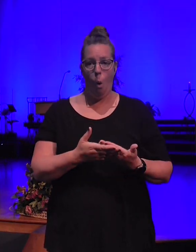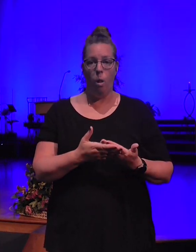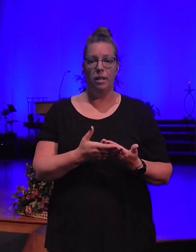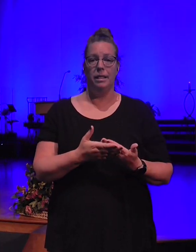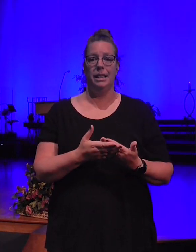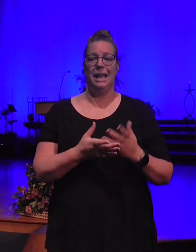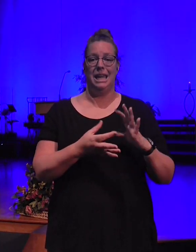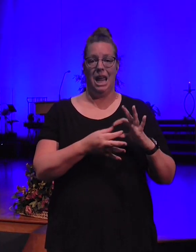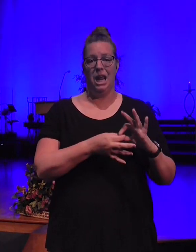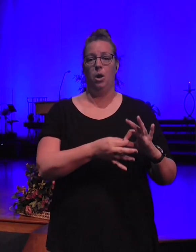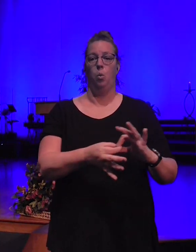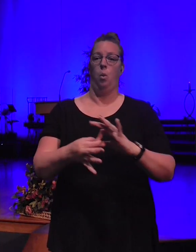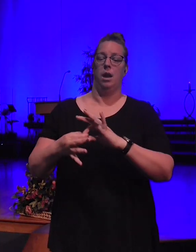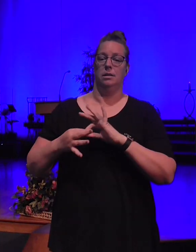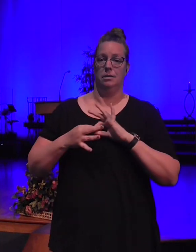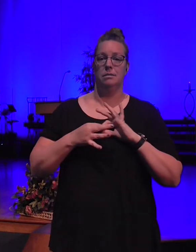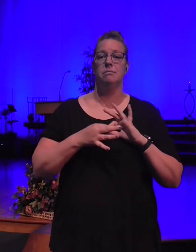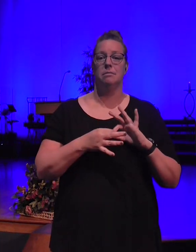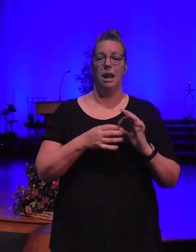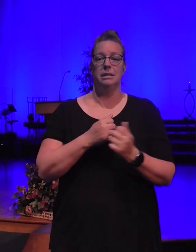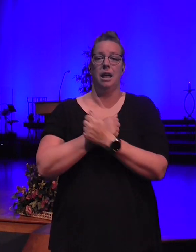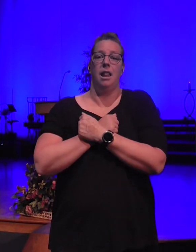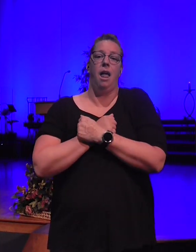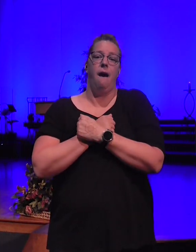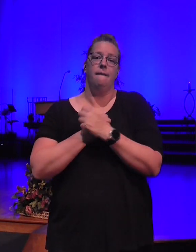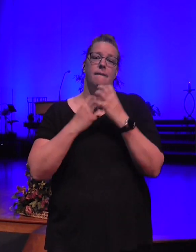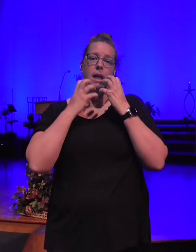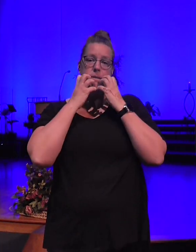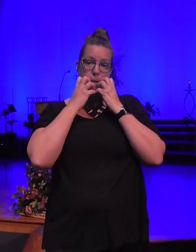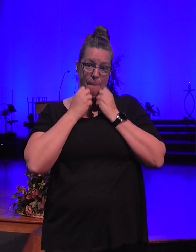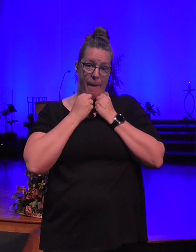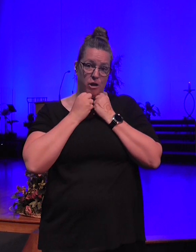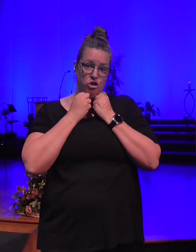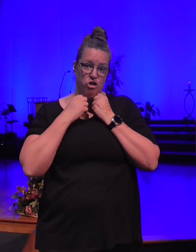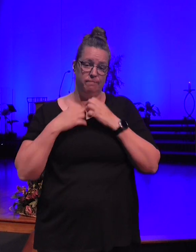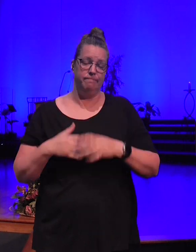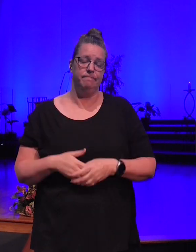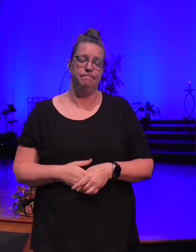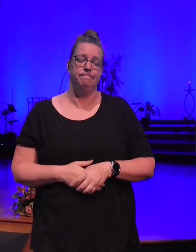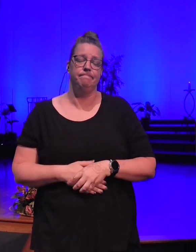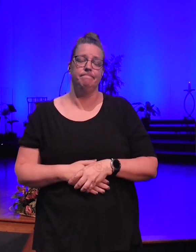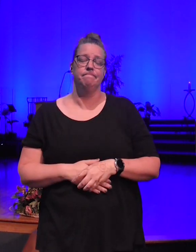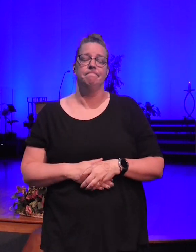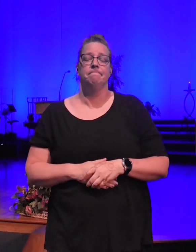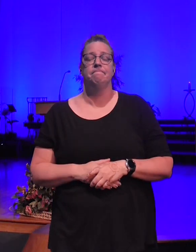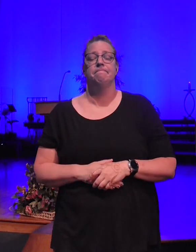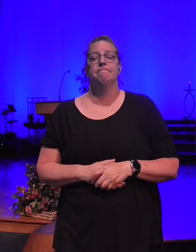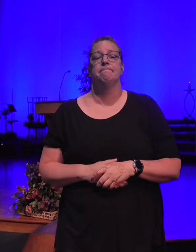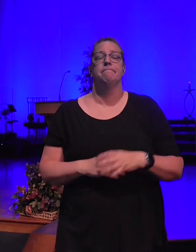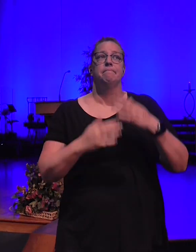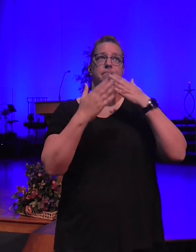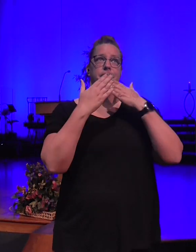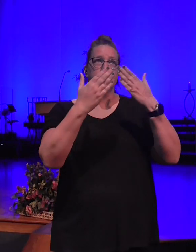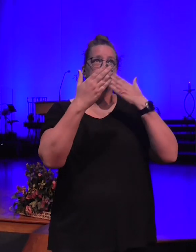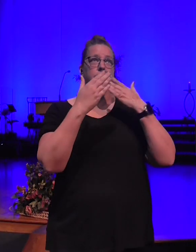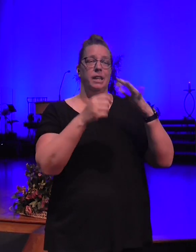in oneness, love, and compassion. Thank you,